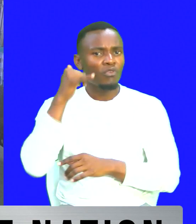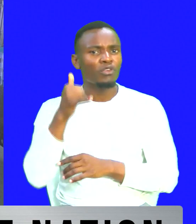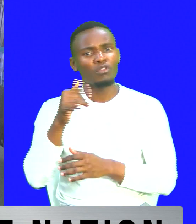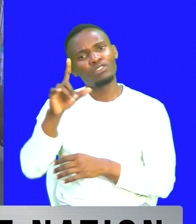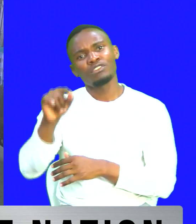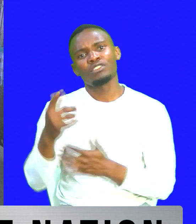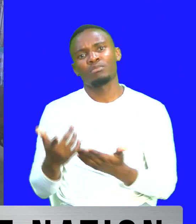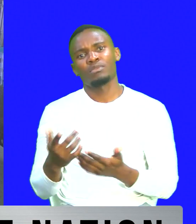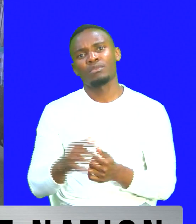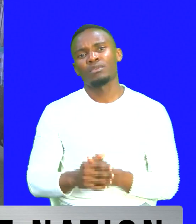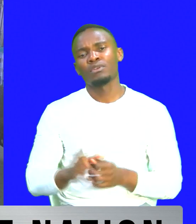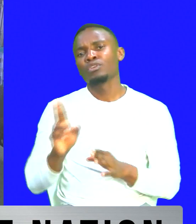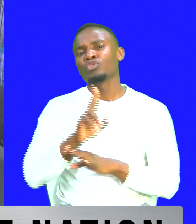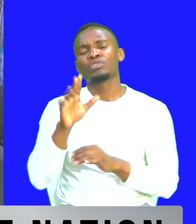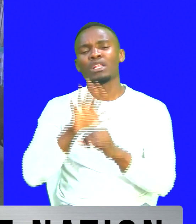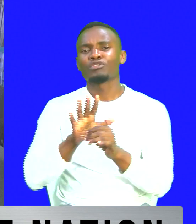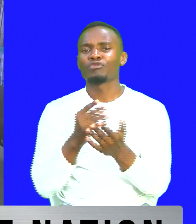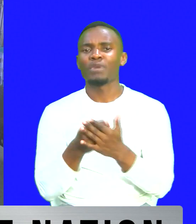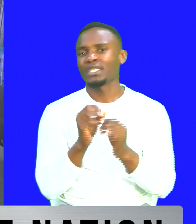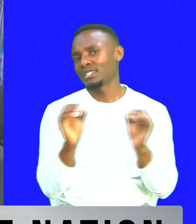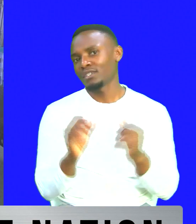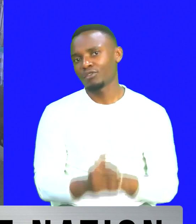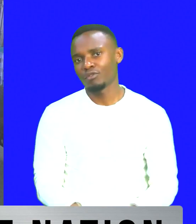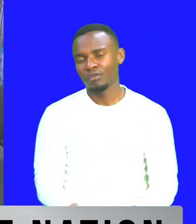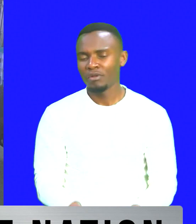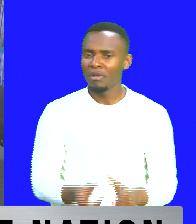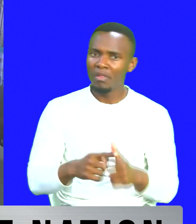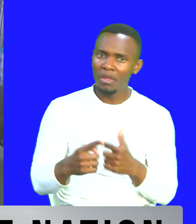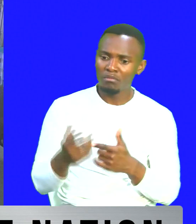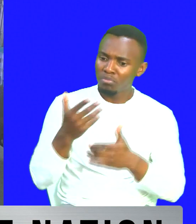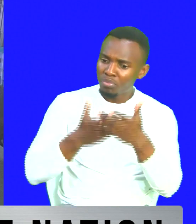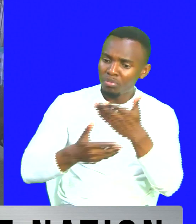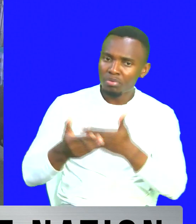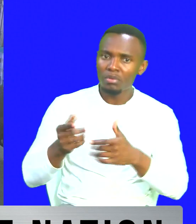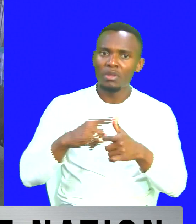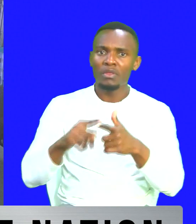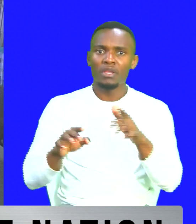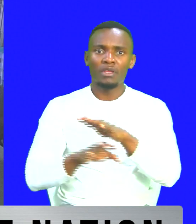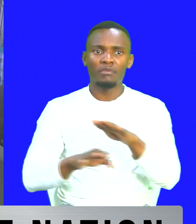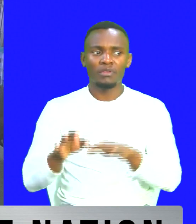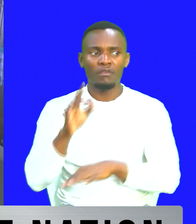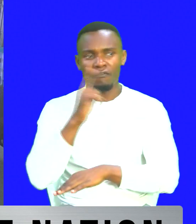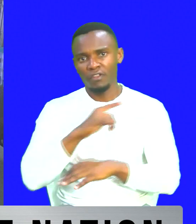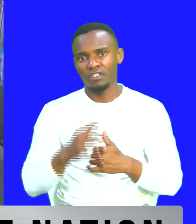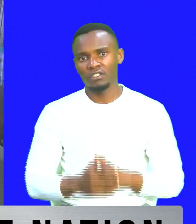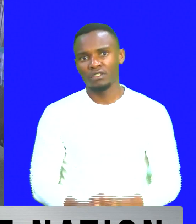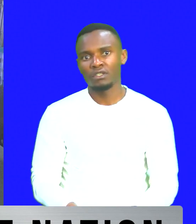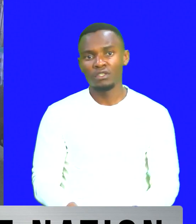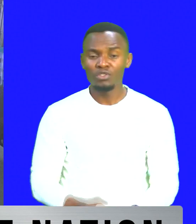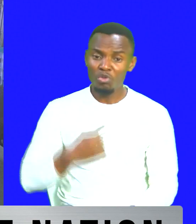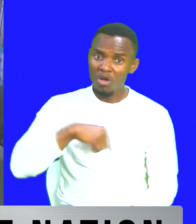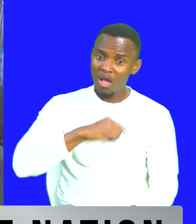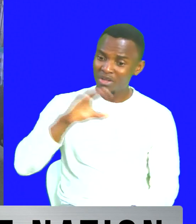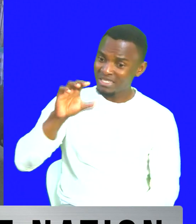know? Okay. Yeah. And then they just talked and everything went, it was done. So these are our CSAs